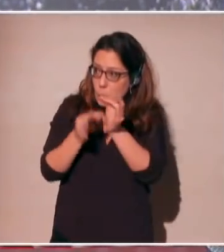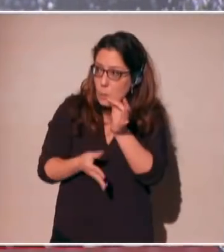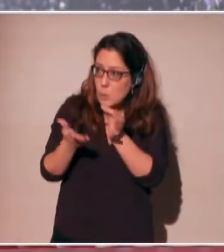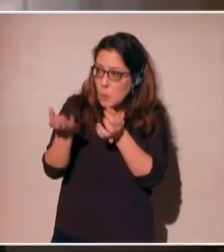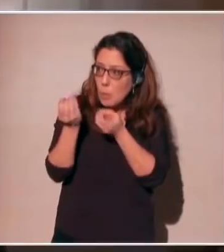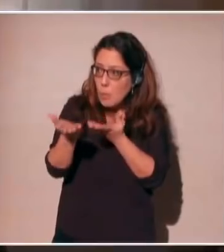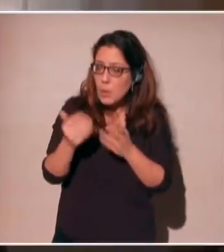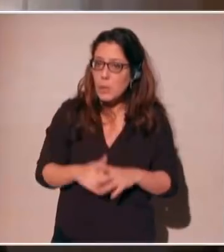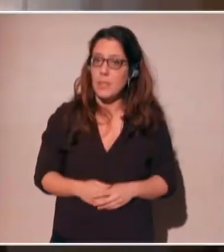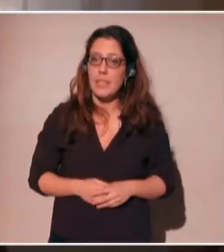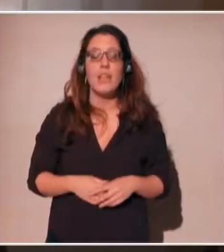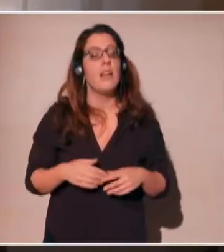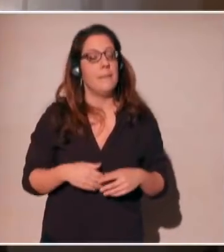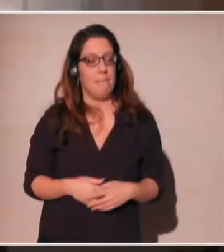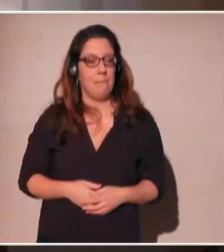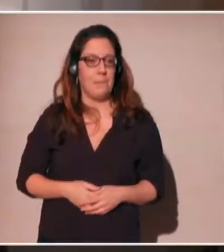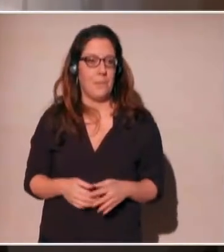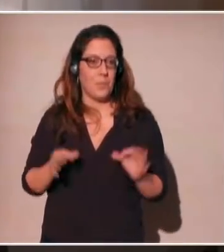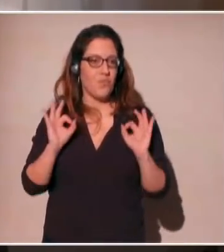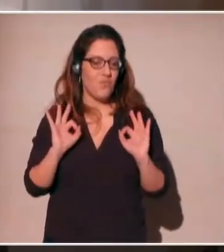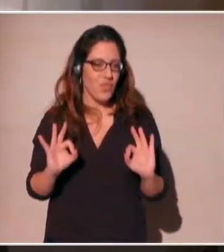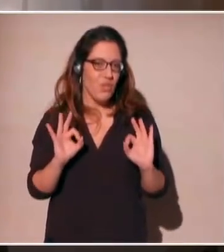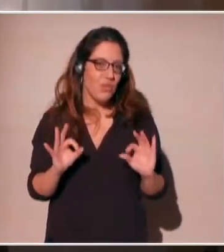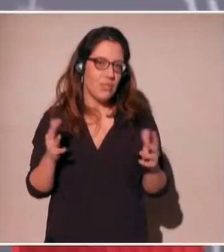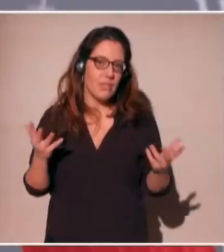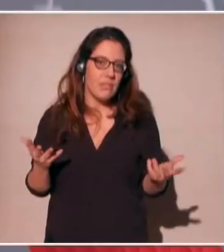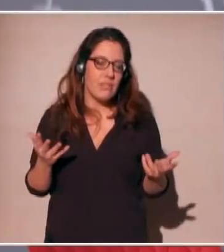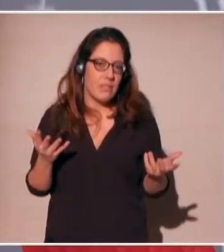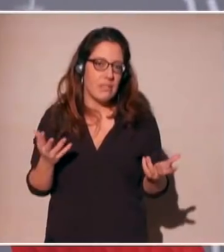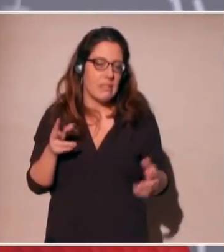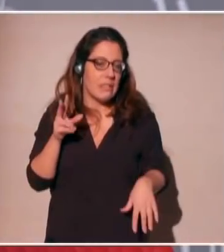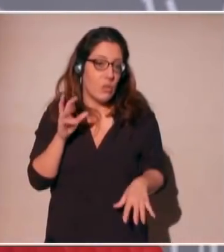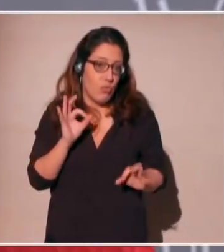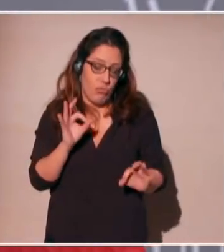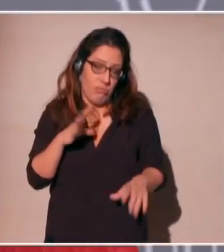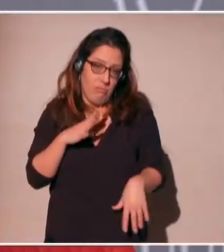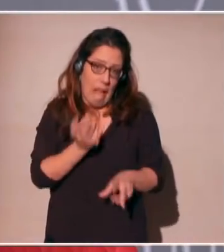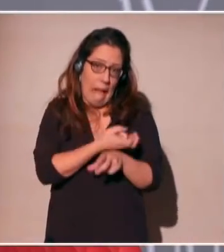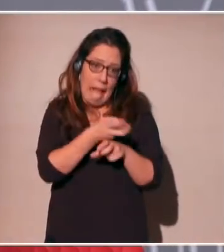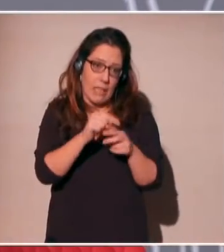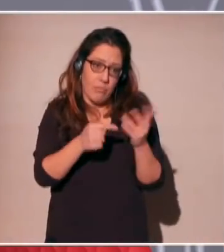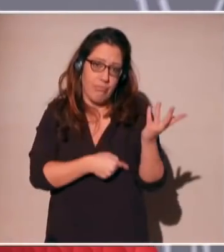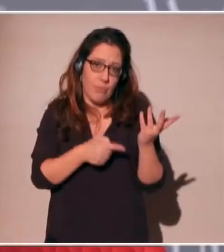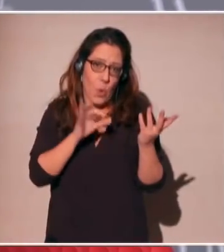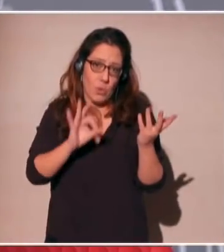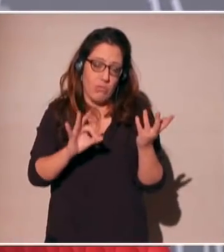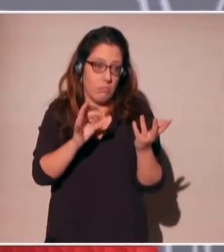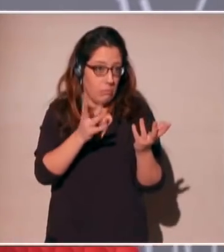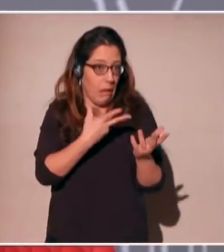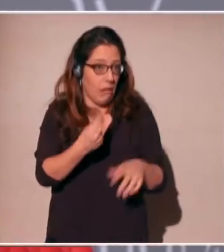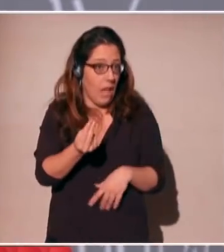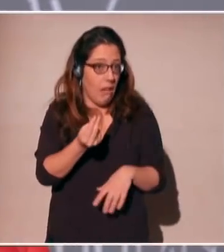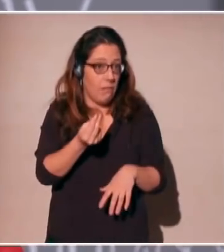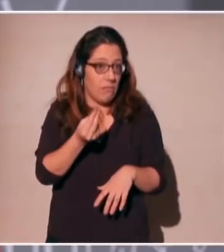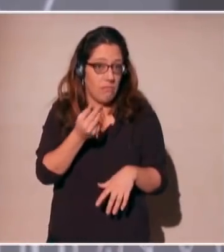we cannot be blind of the risks. And there are serious risks whenever we do anything new, and in this case especially so. And you